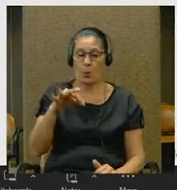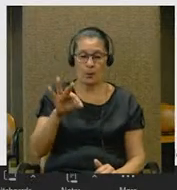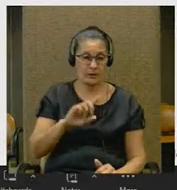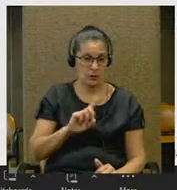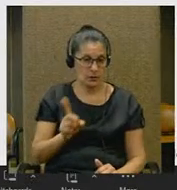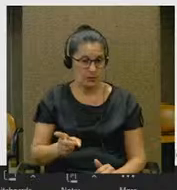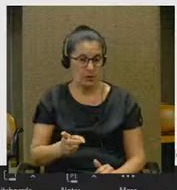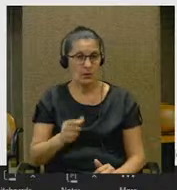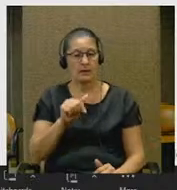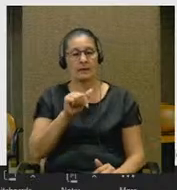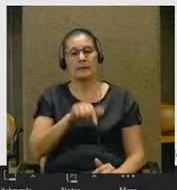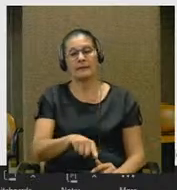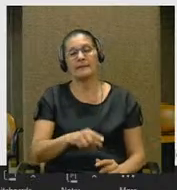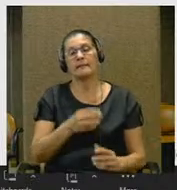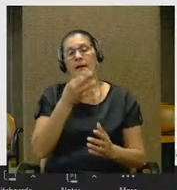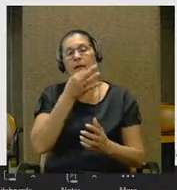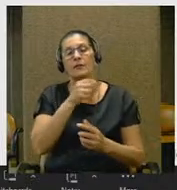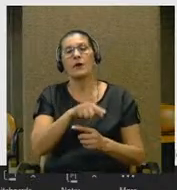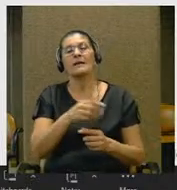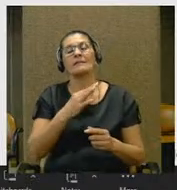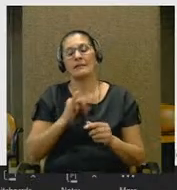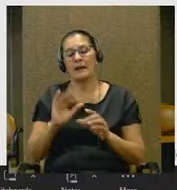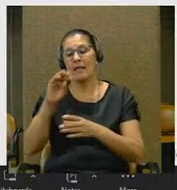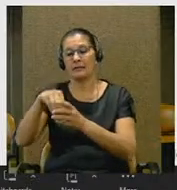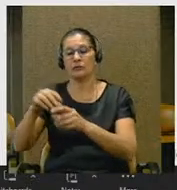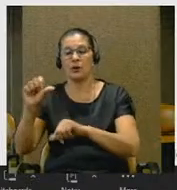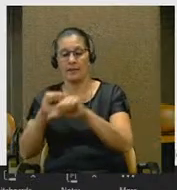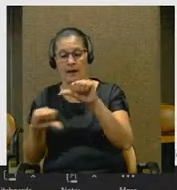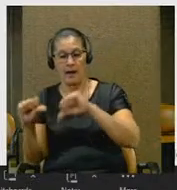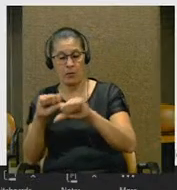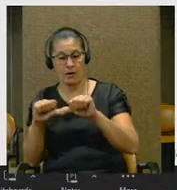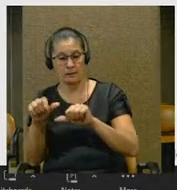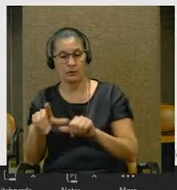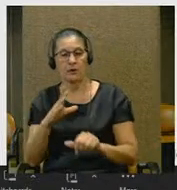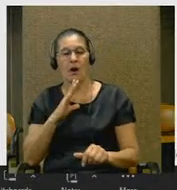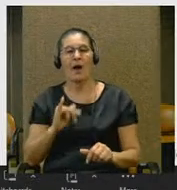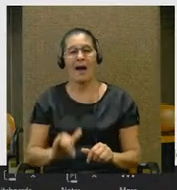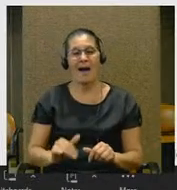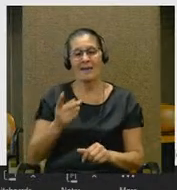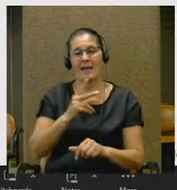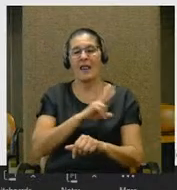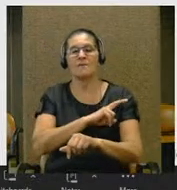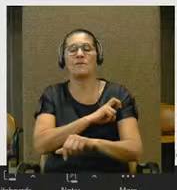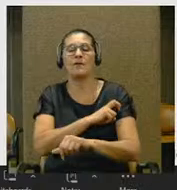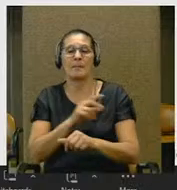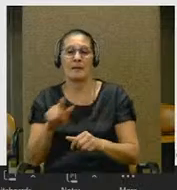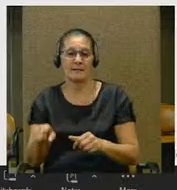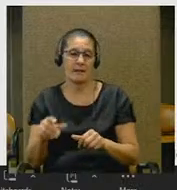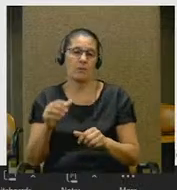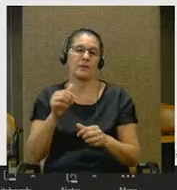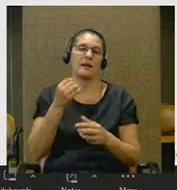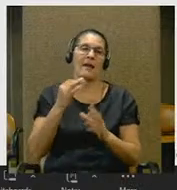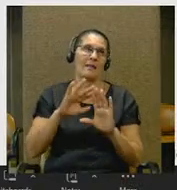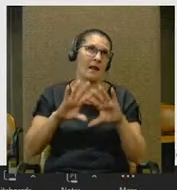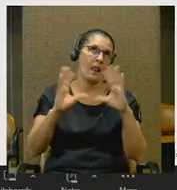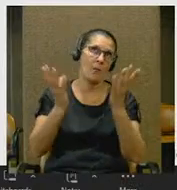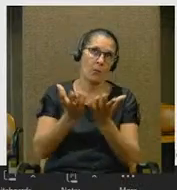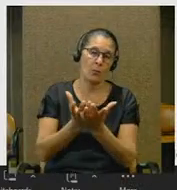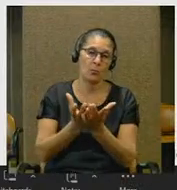in laboratories. So you've got multiple pharmaceutical companies that are legally producing fentanyl and fentanyl